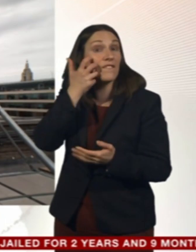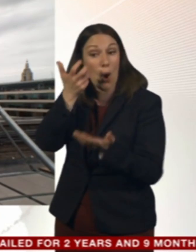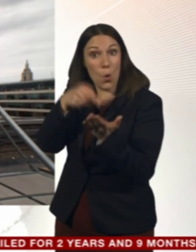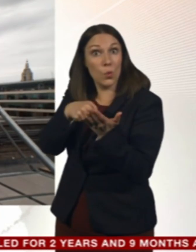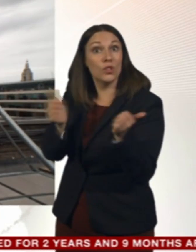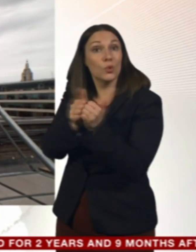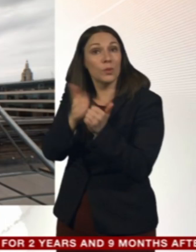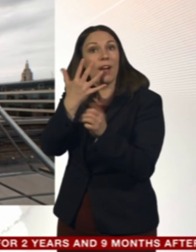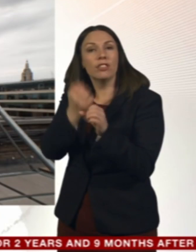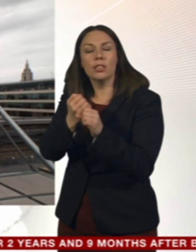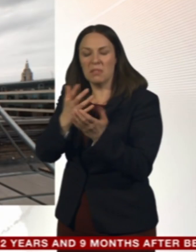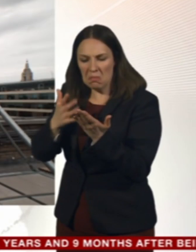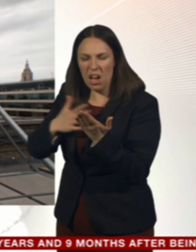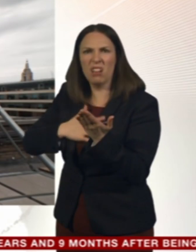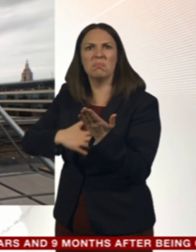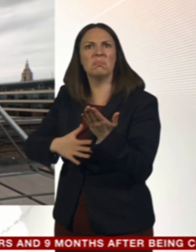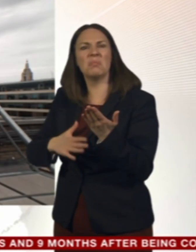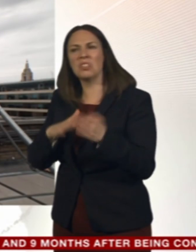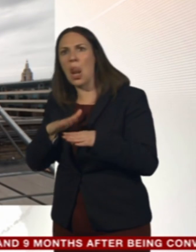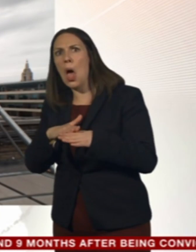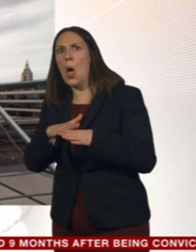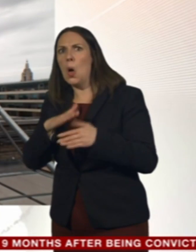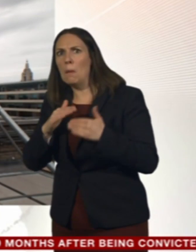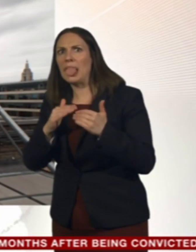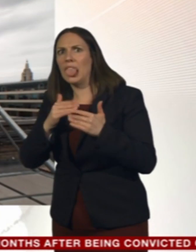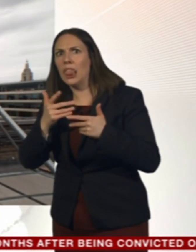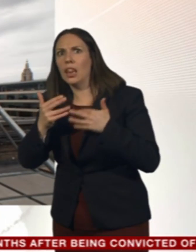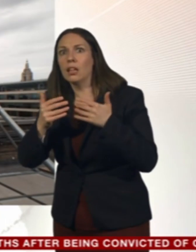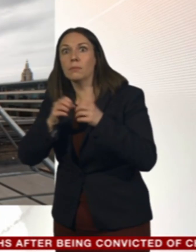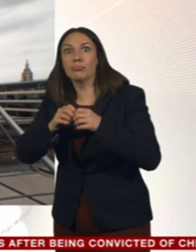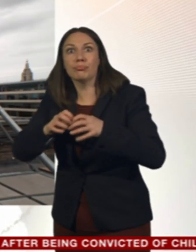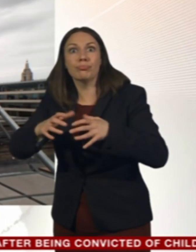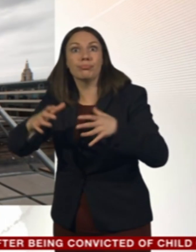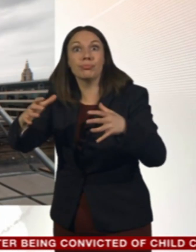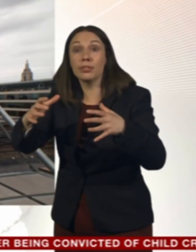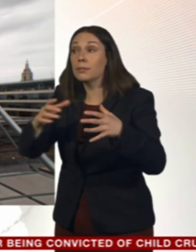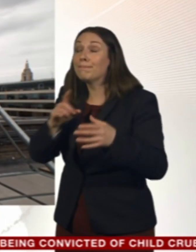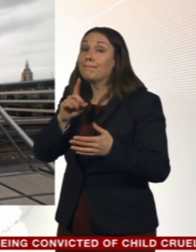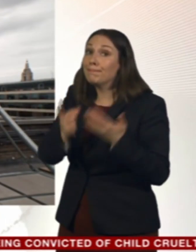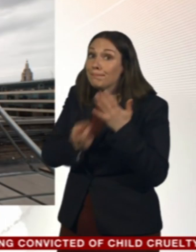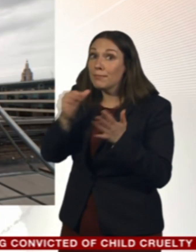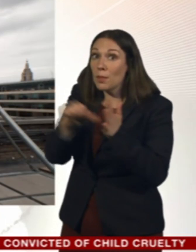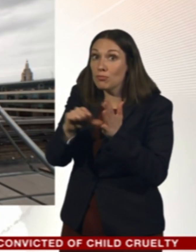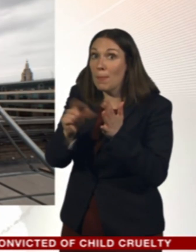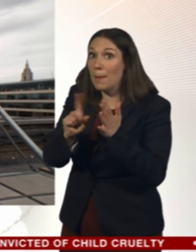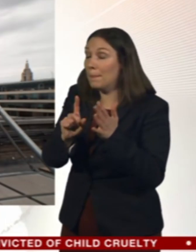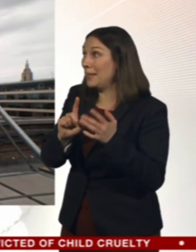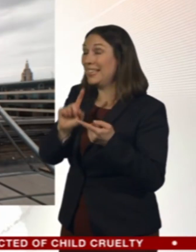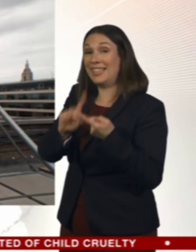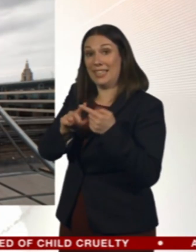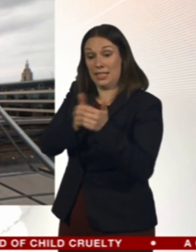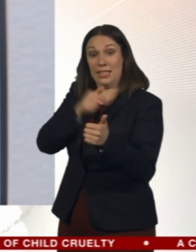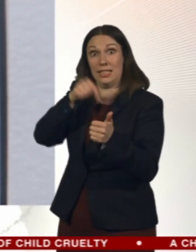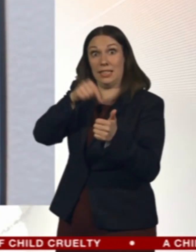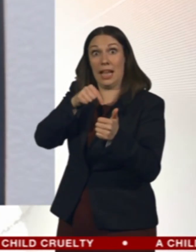is at or near the front of the pack with this technology. There is, however, one problem. EE and other operators are dependent for some of